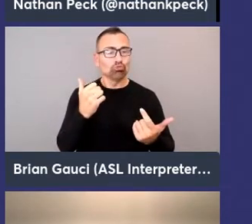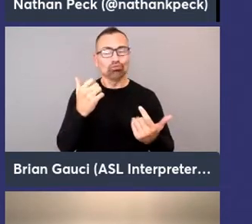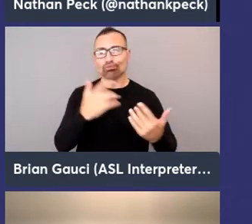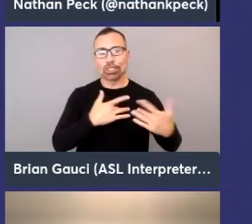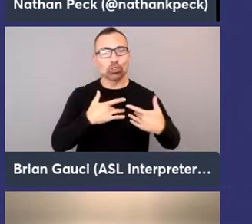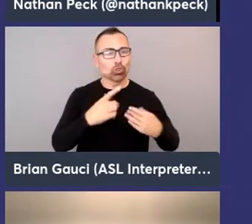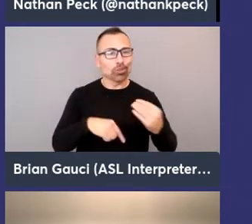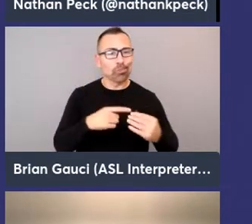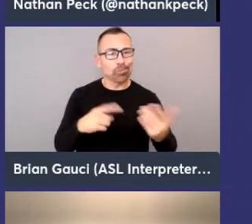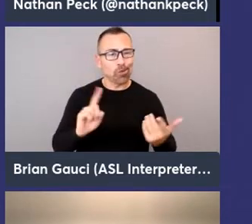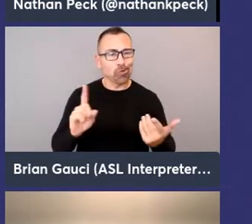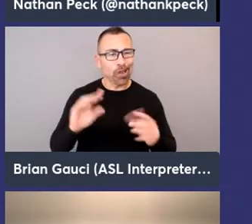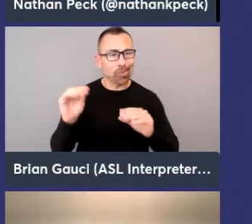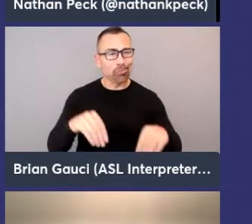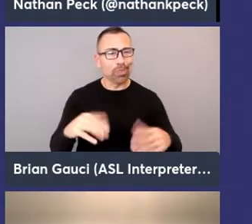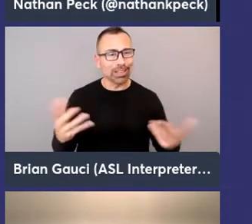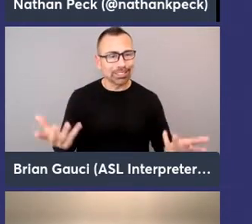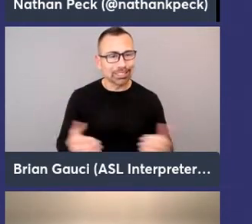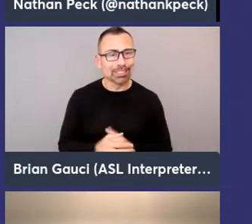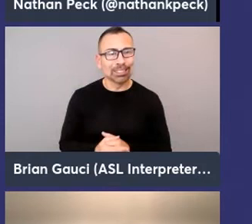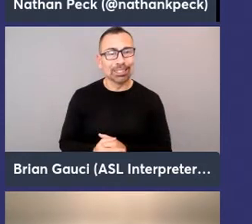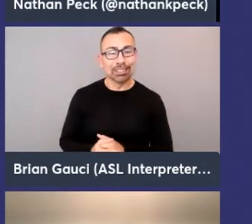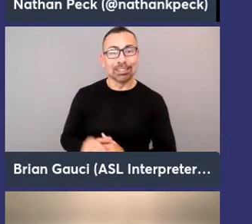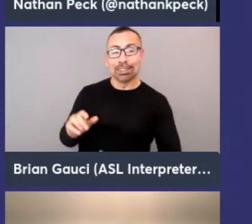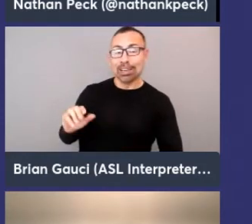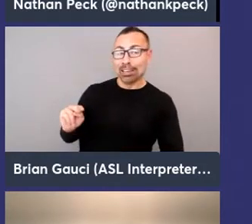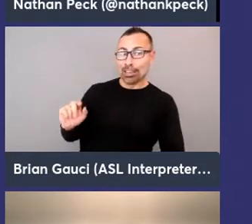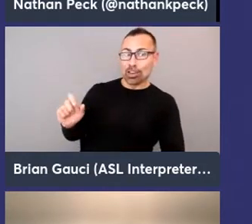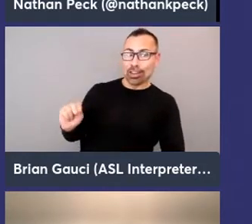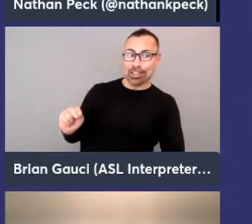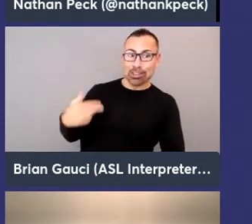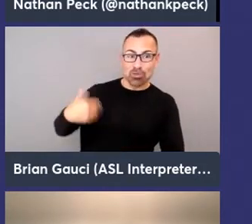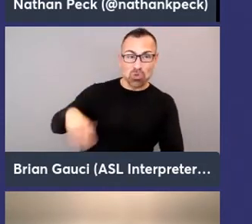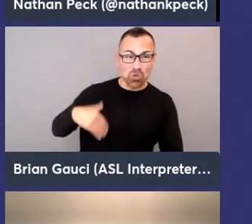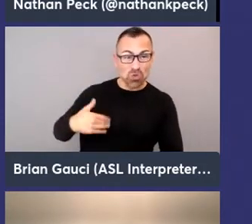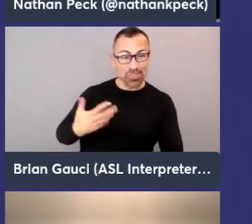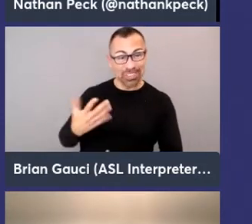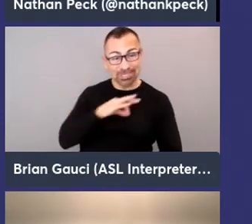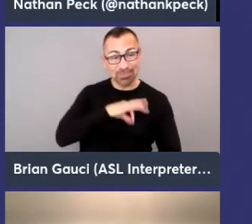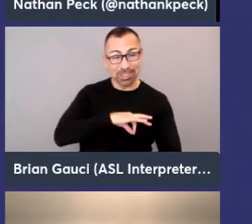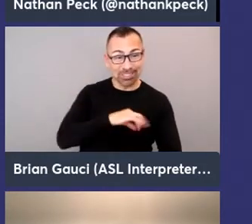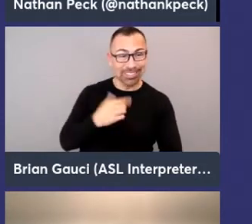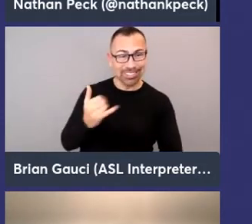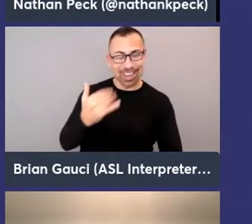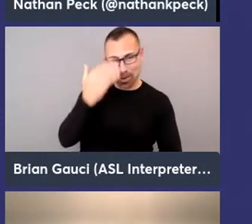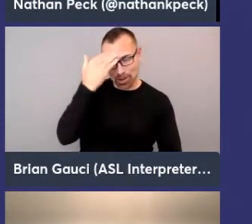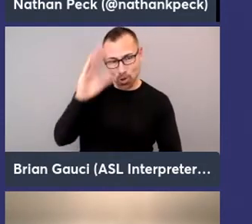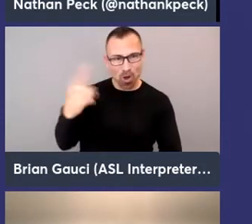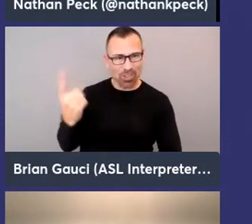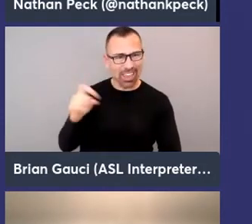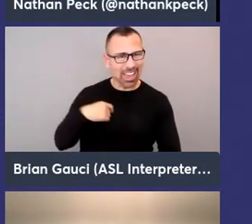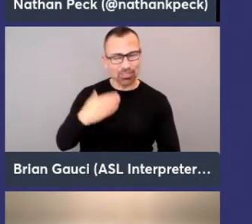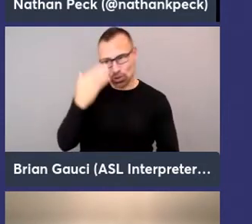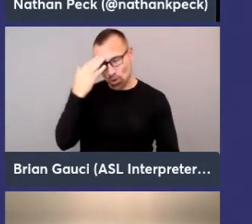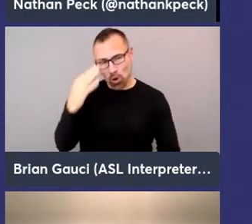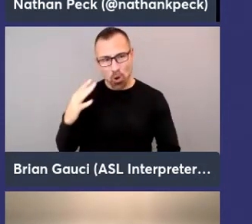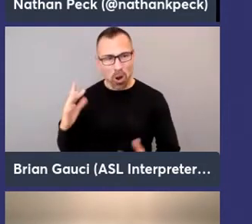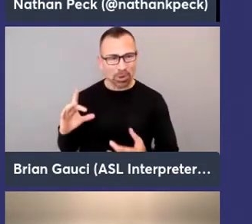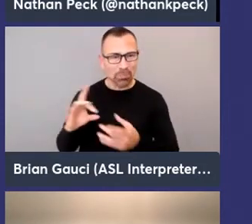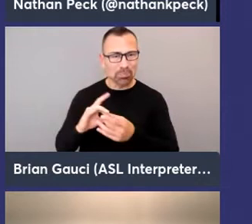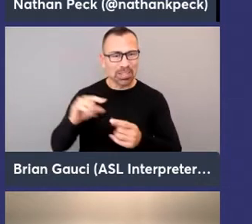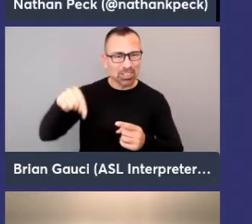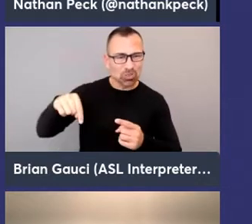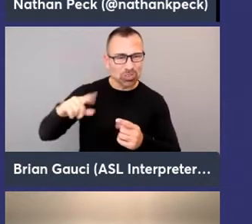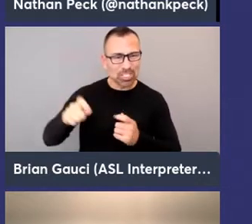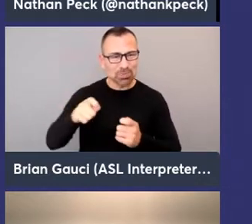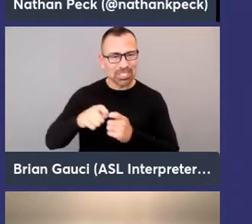That seems incredibly useful because now I no longer have to worry about I'm going to pin this model to this particular GPU and then this machine over here